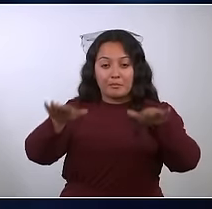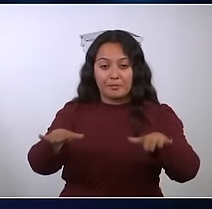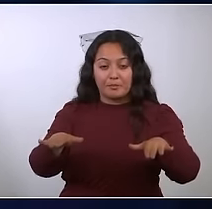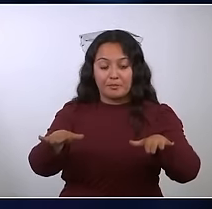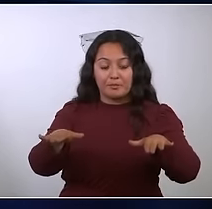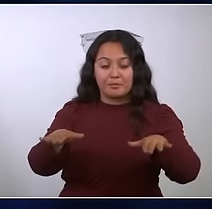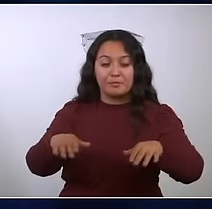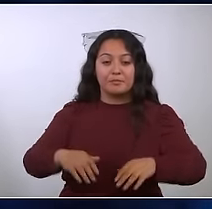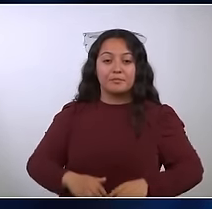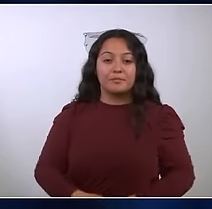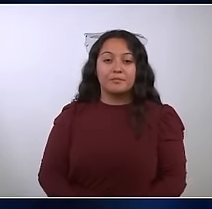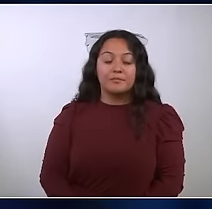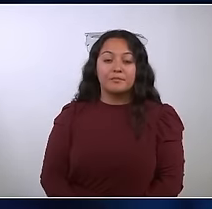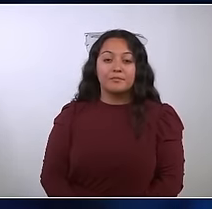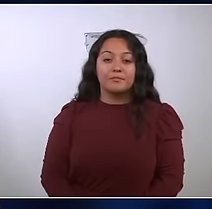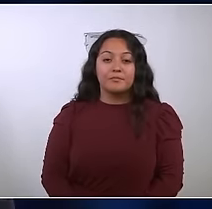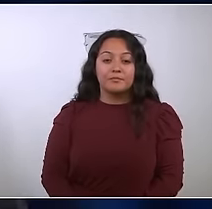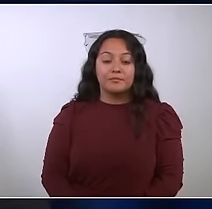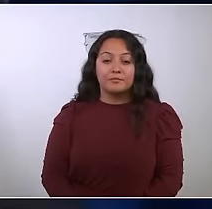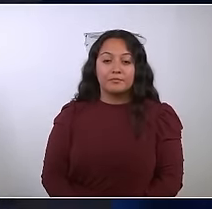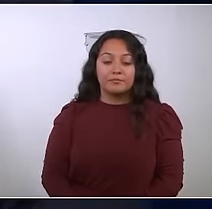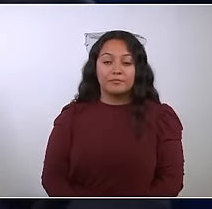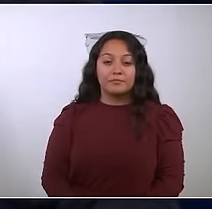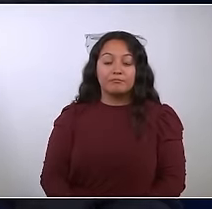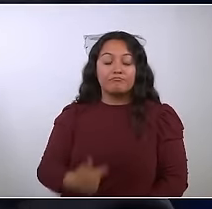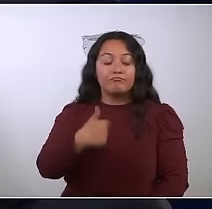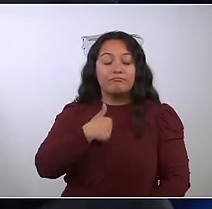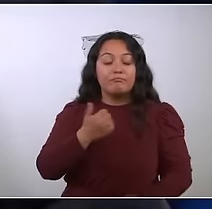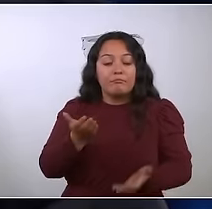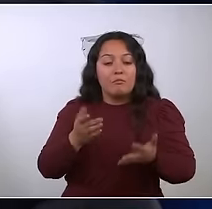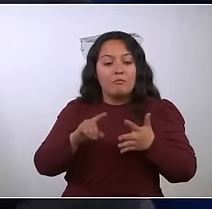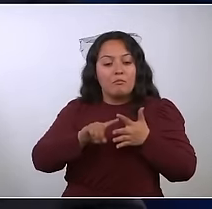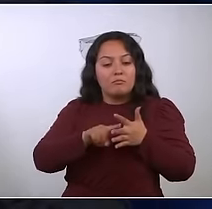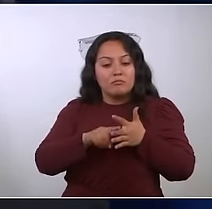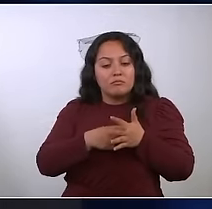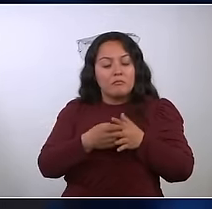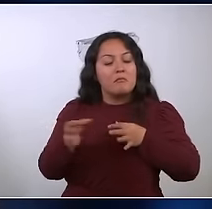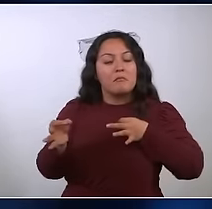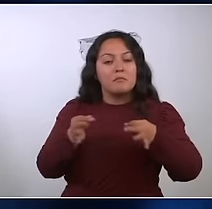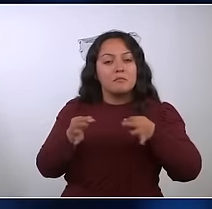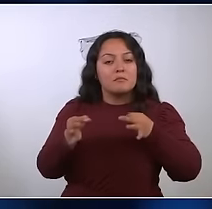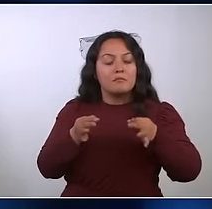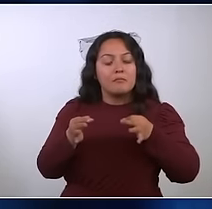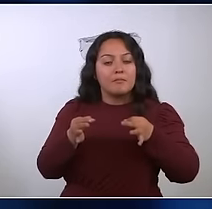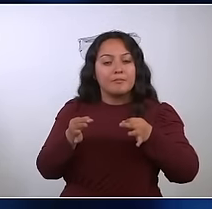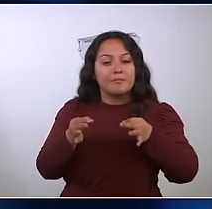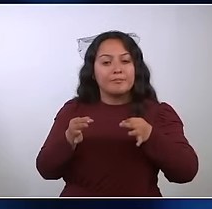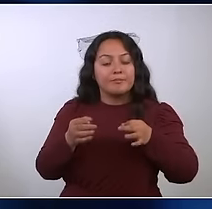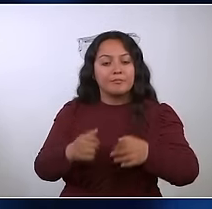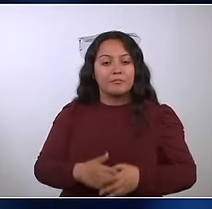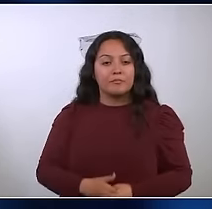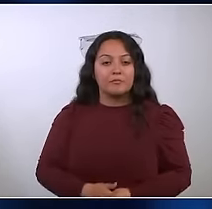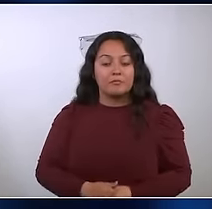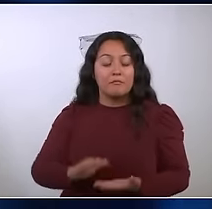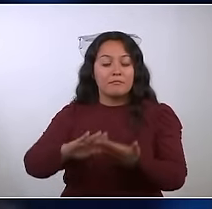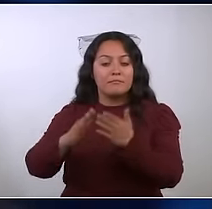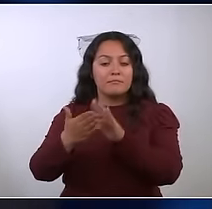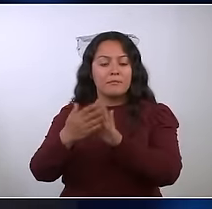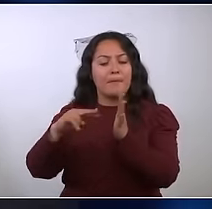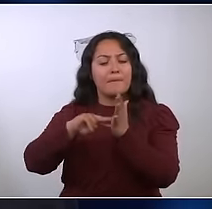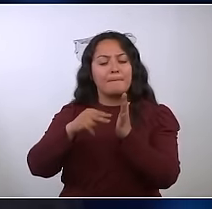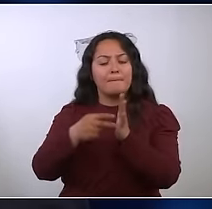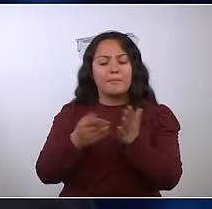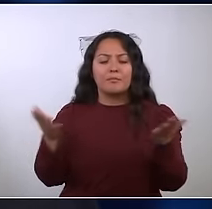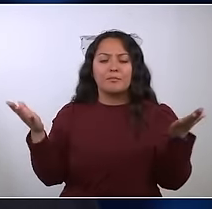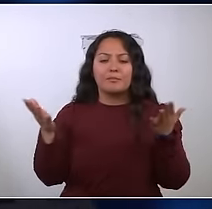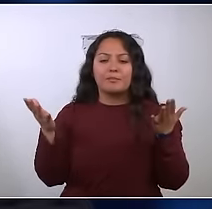lugar. By means of an introduction, como introducción, a city by definition, una